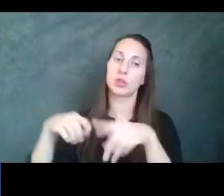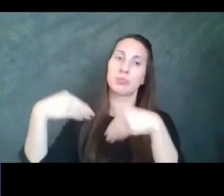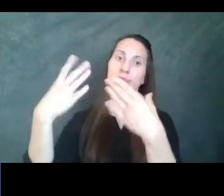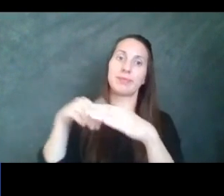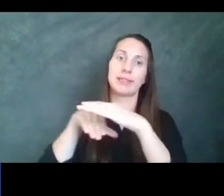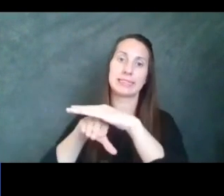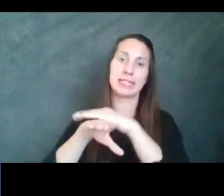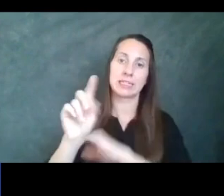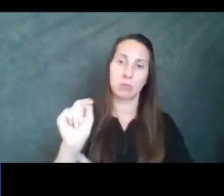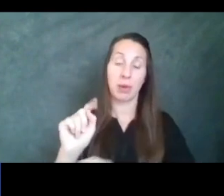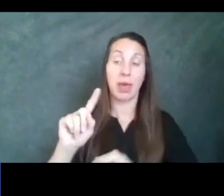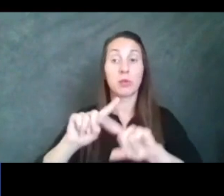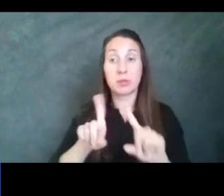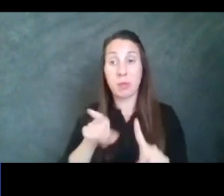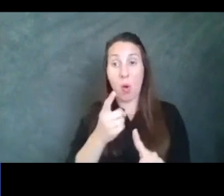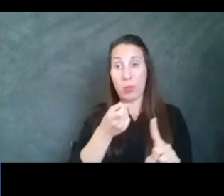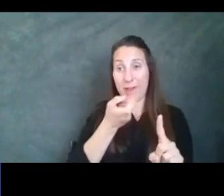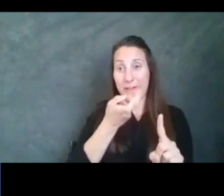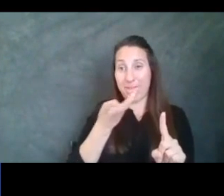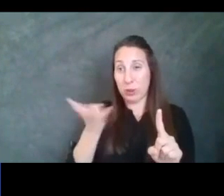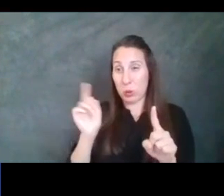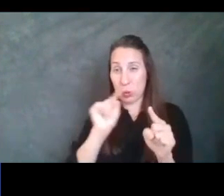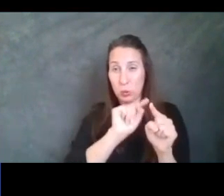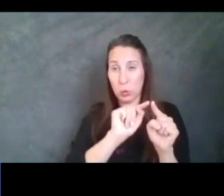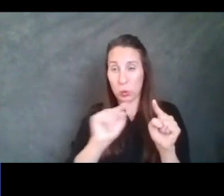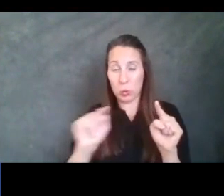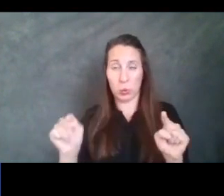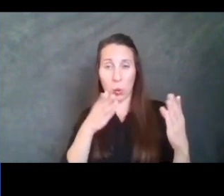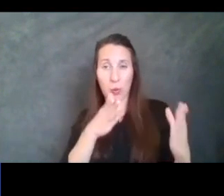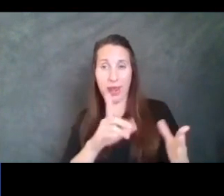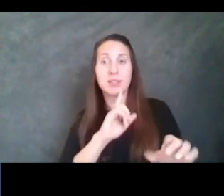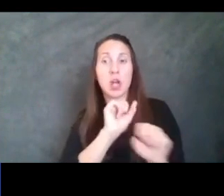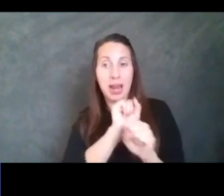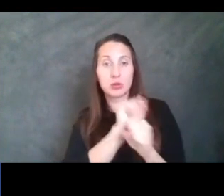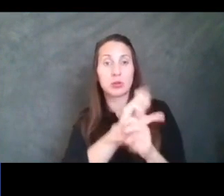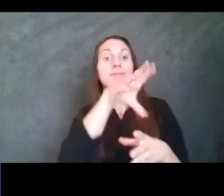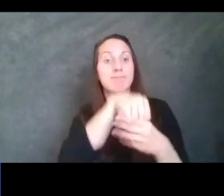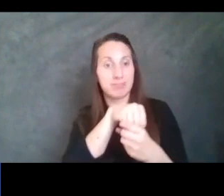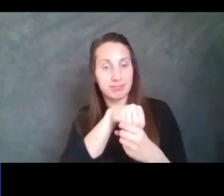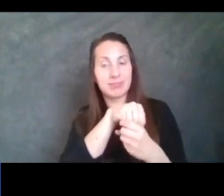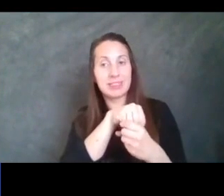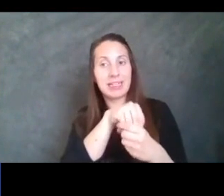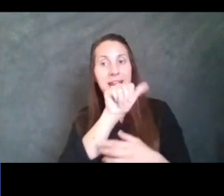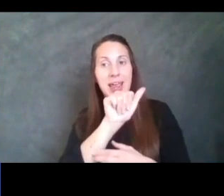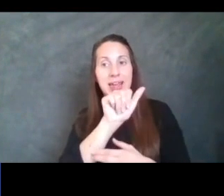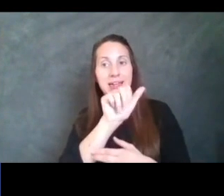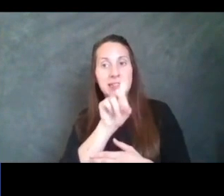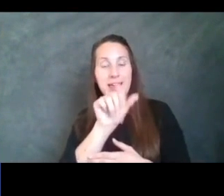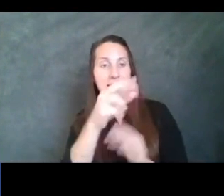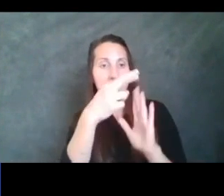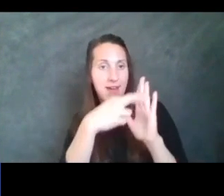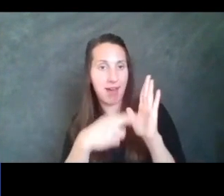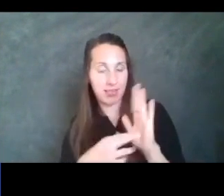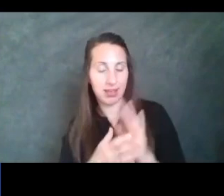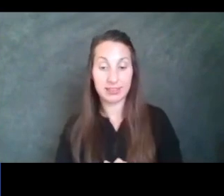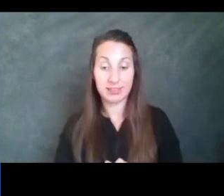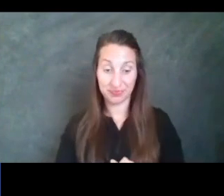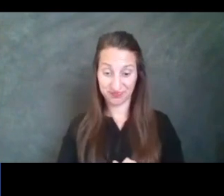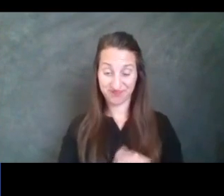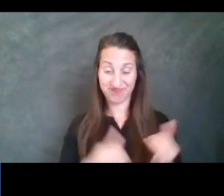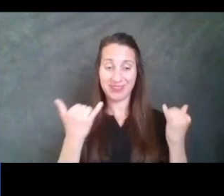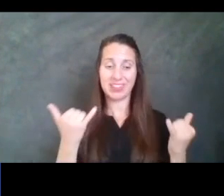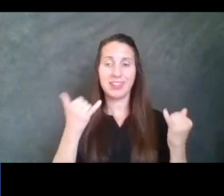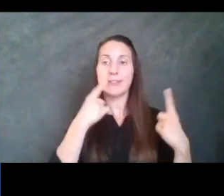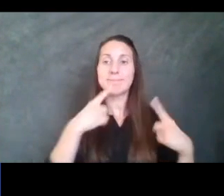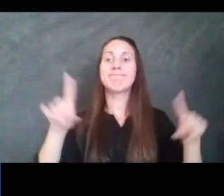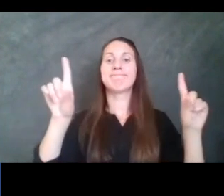the ADA guidelines. Now, as we've reached the 30th anniversary of the